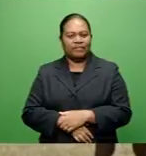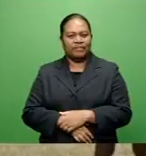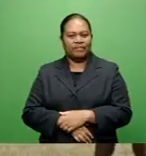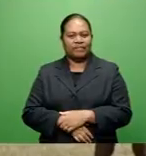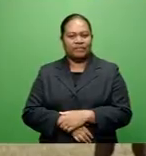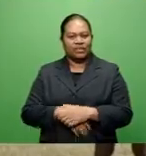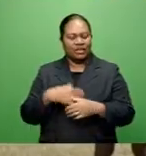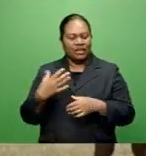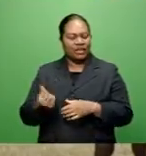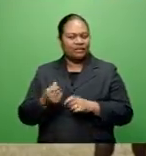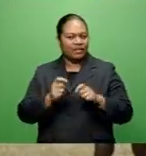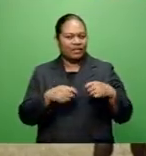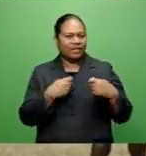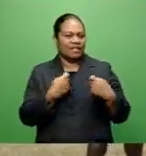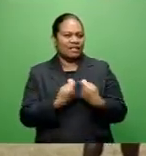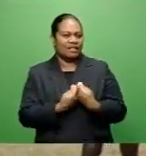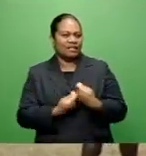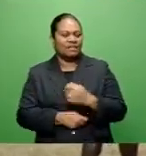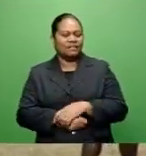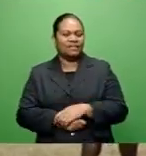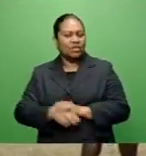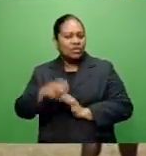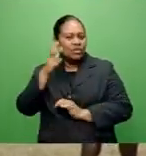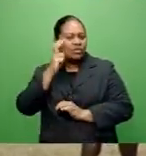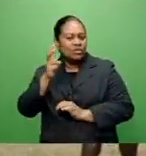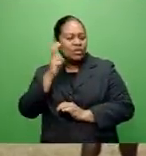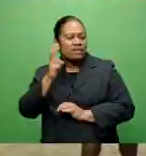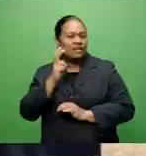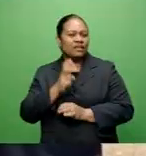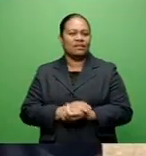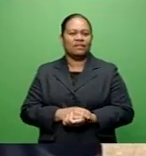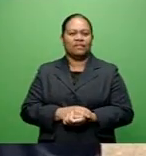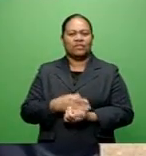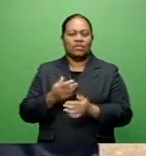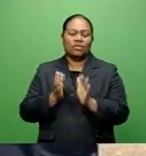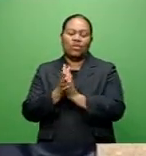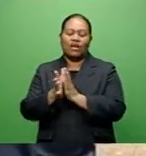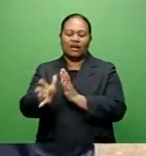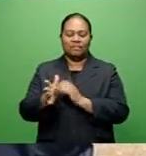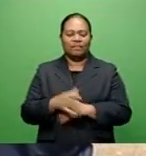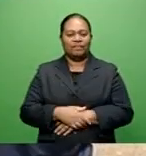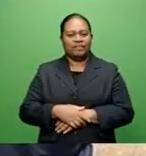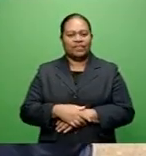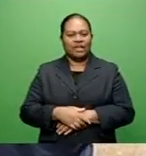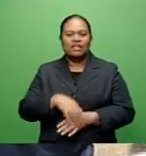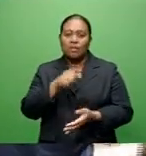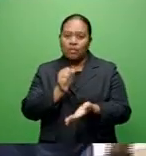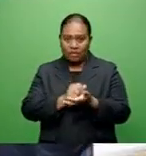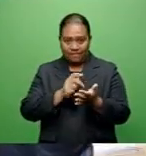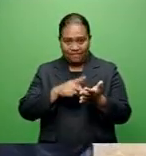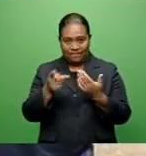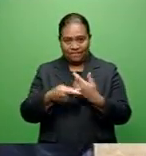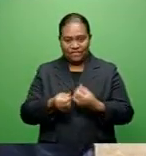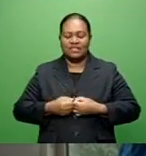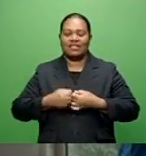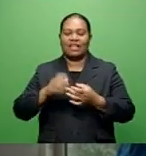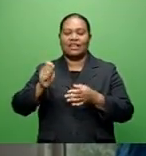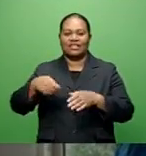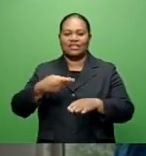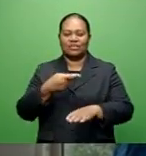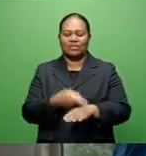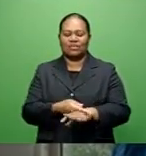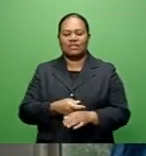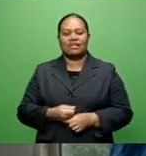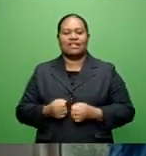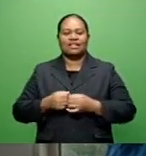get this these training clinics off the ground. The program proper is set to begin next week. It will